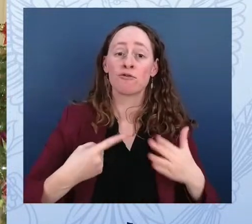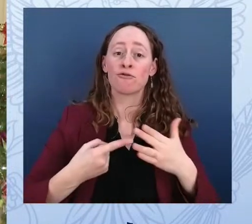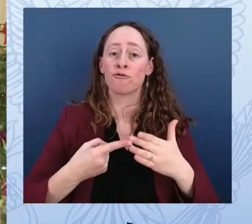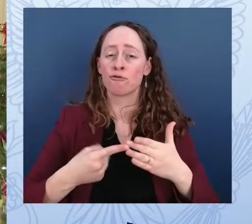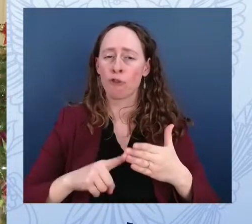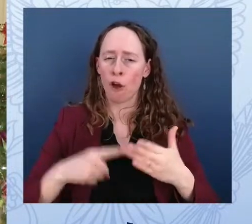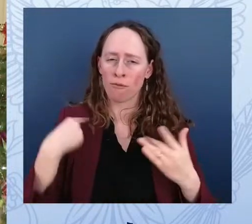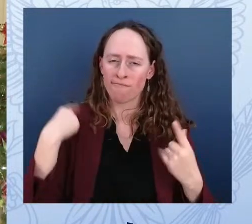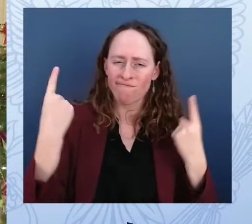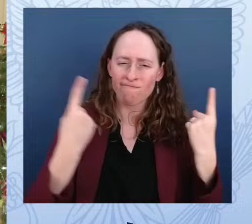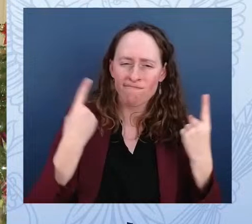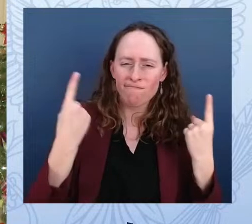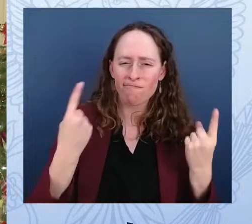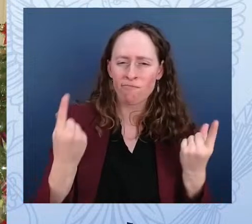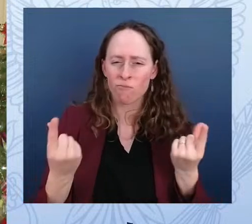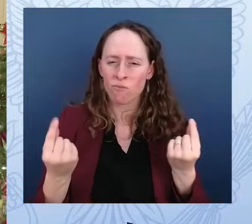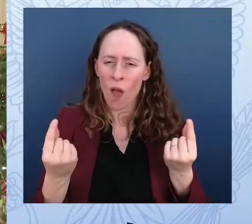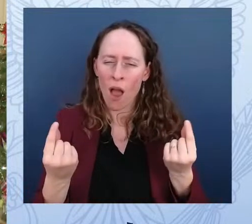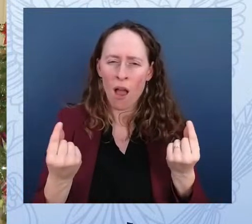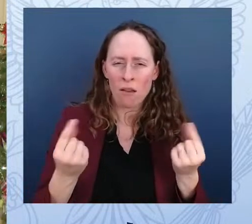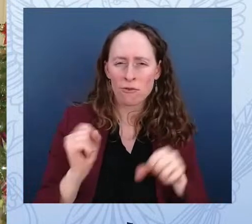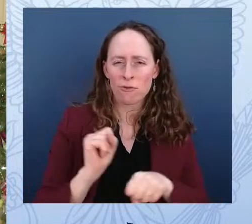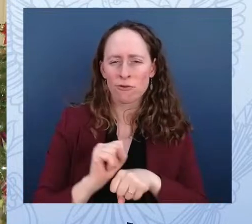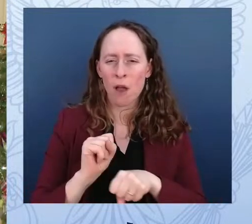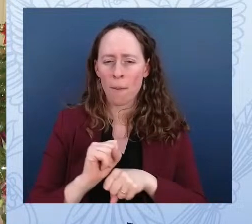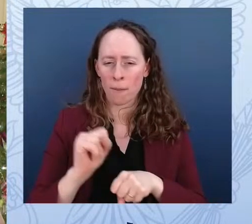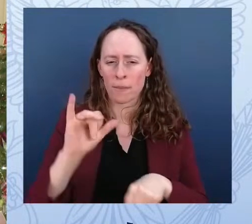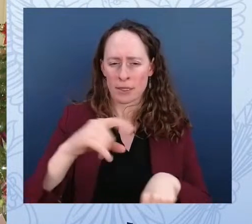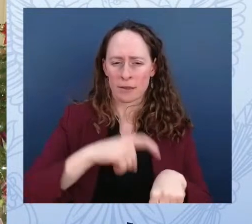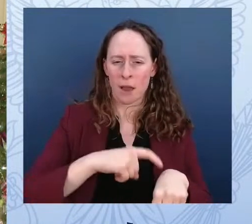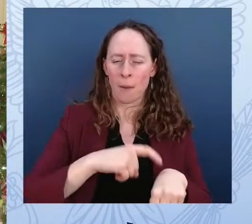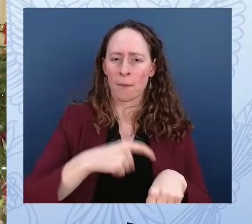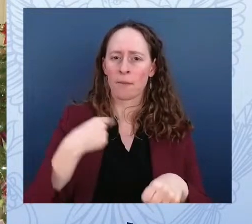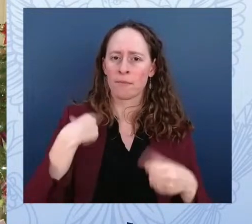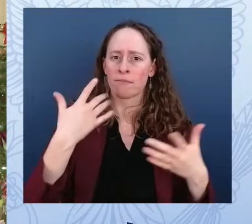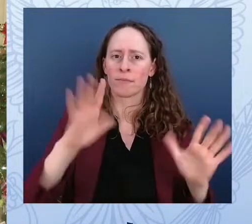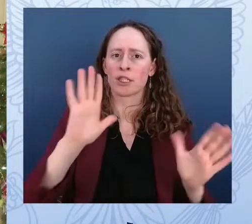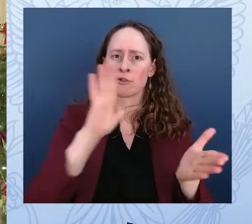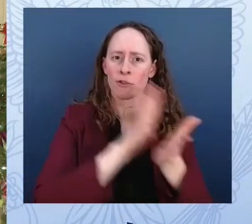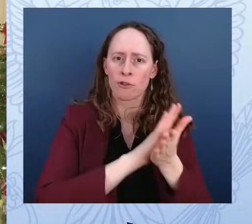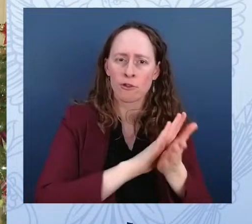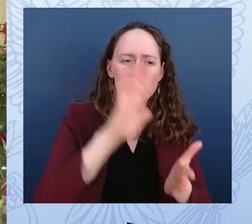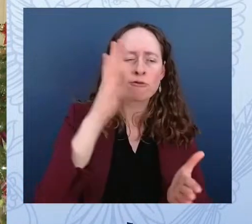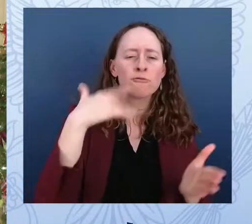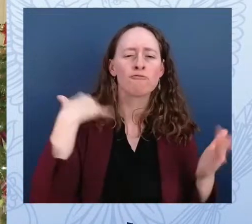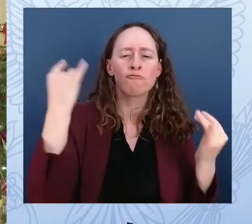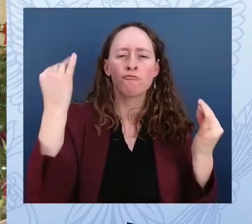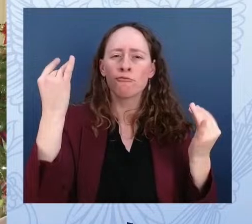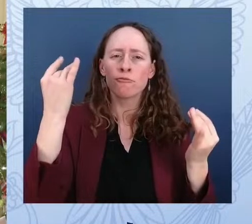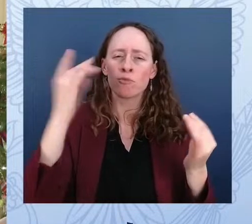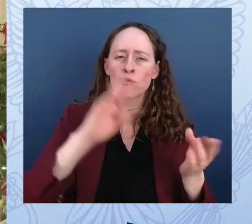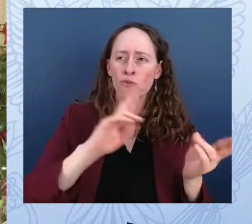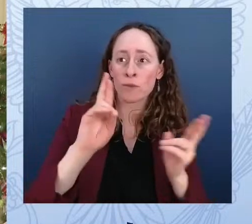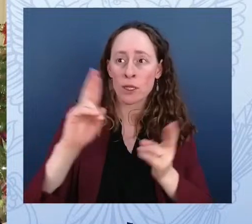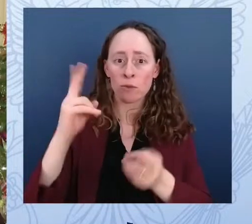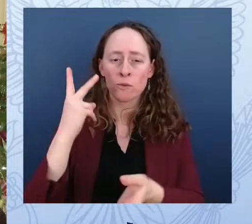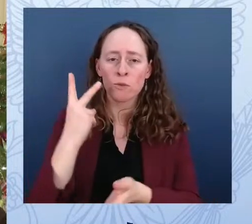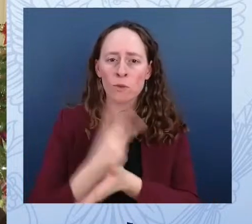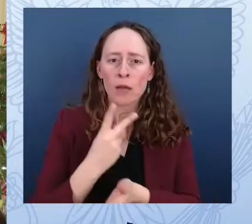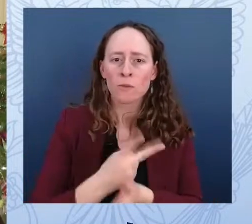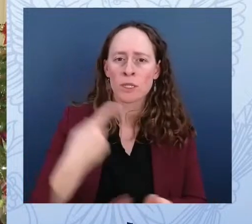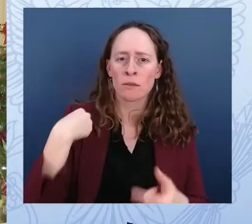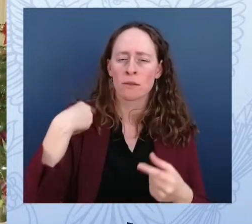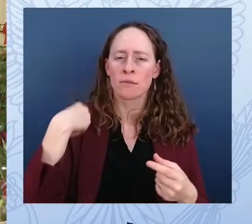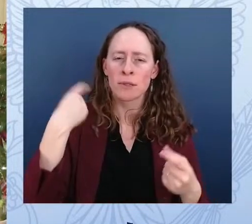from undergrad and starting graduate school. I learned about joining the Army National Guard, which afforded me the